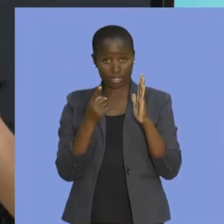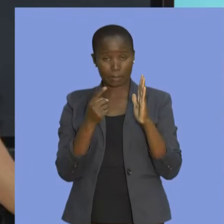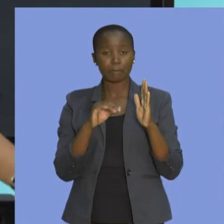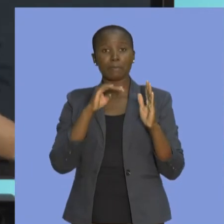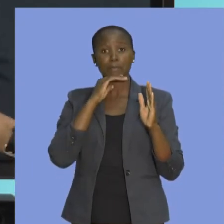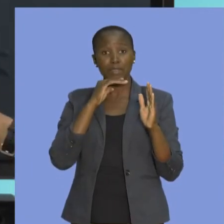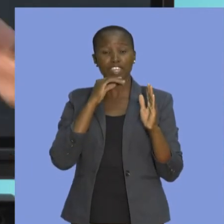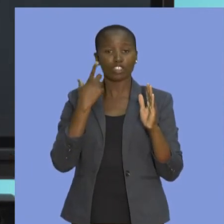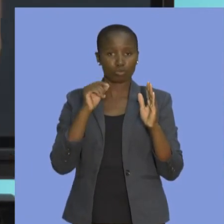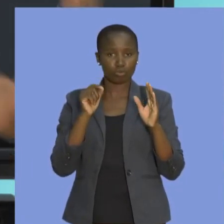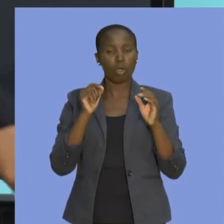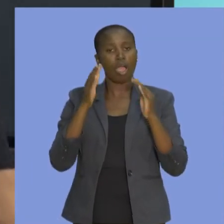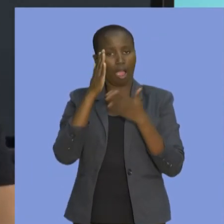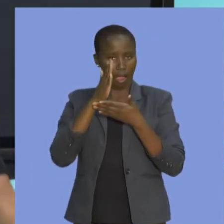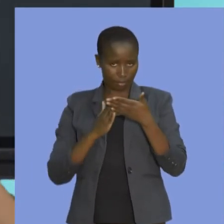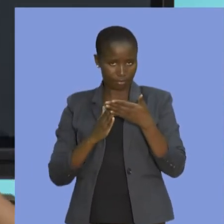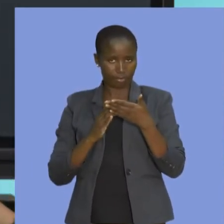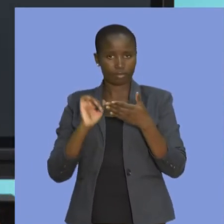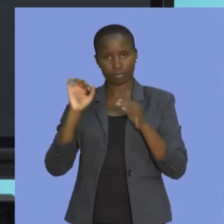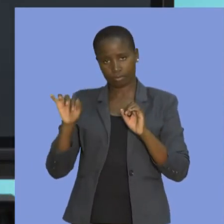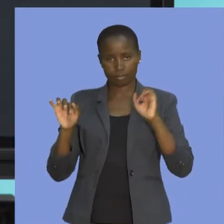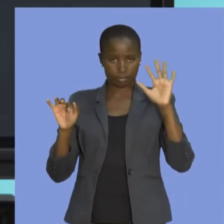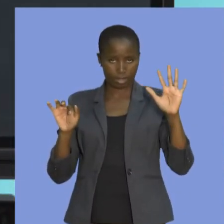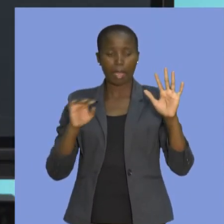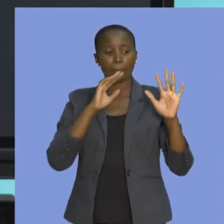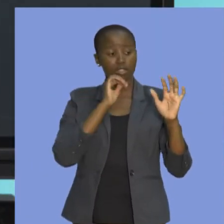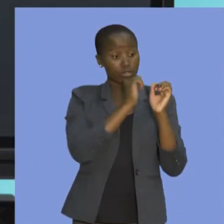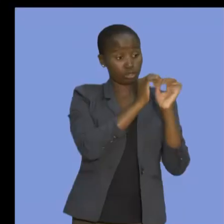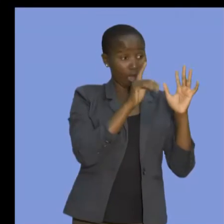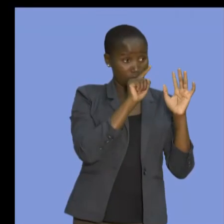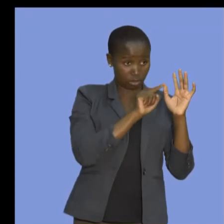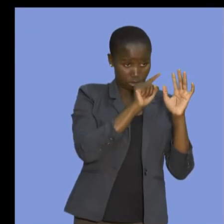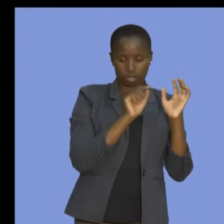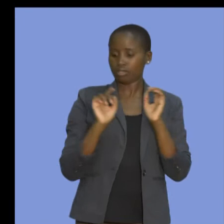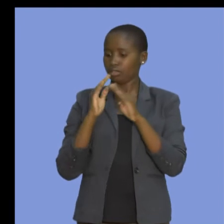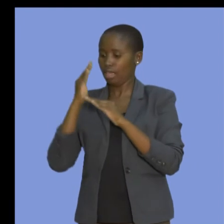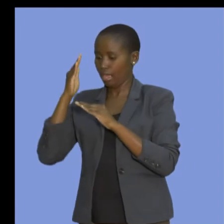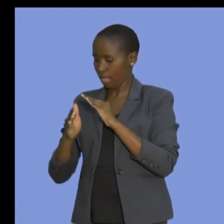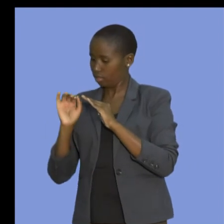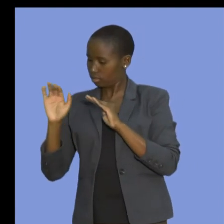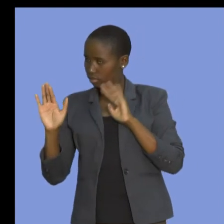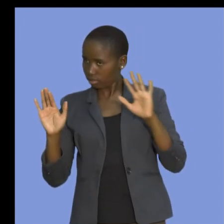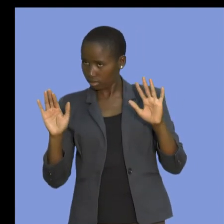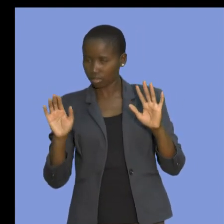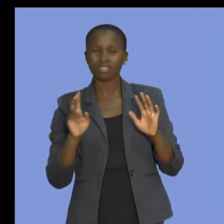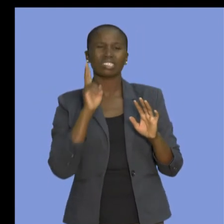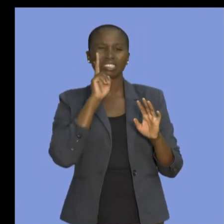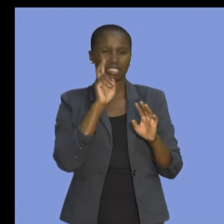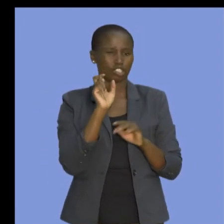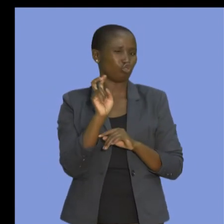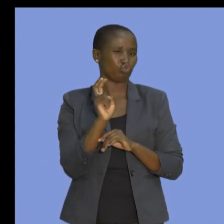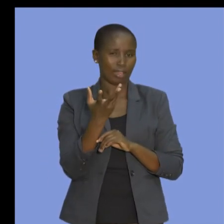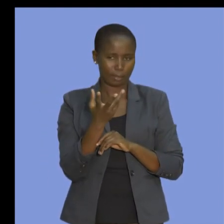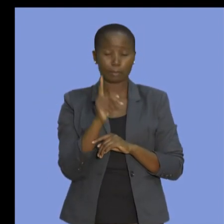both ways, at the start and at the end. Let's see how it looks like. This is our